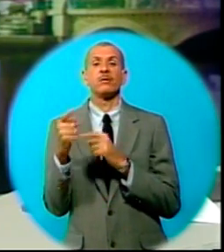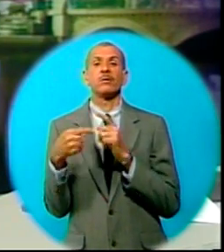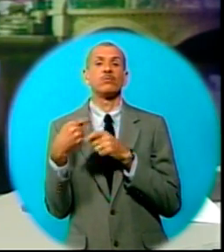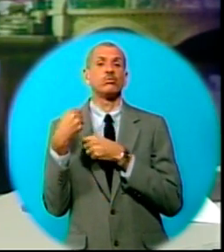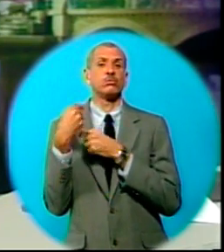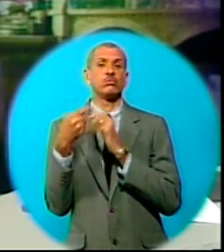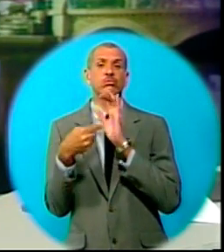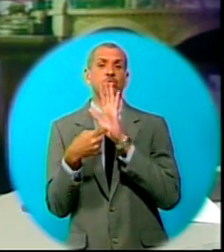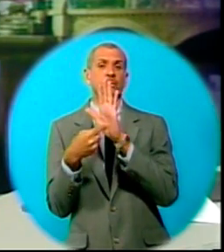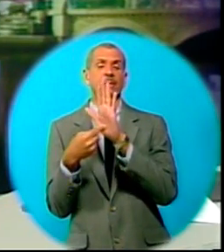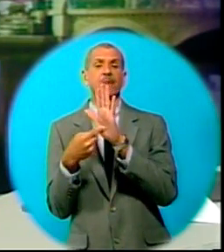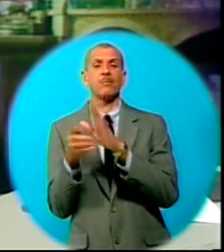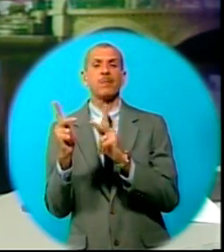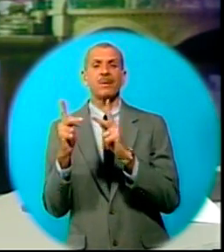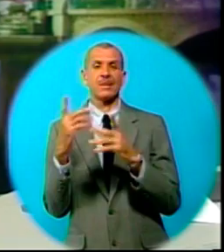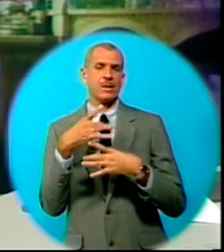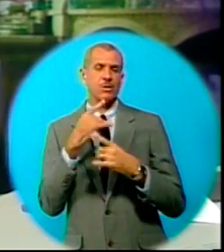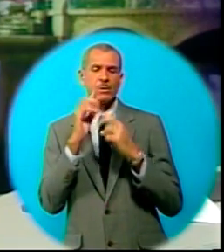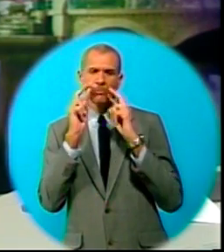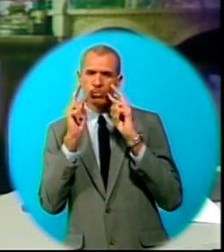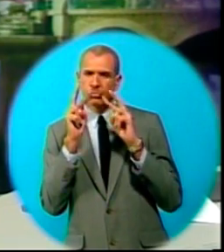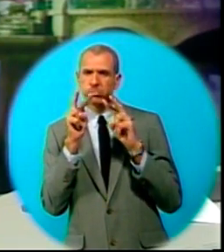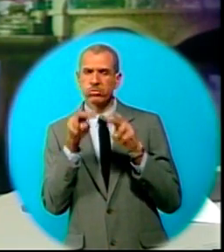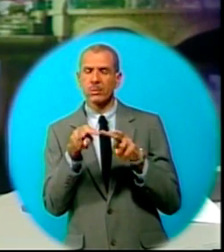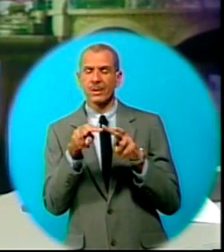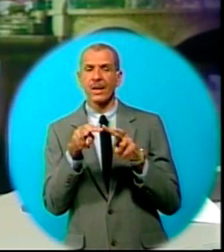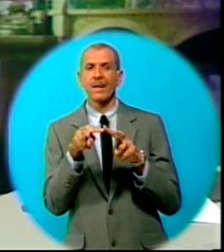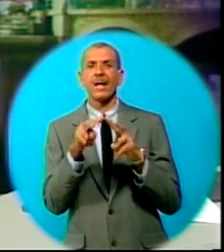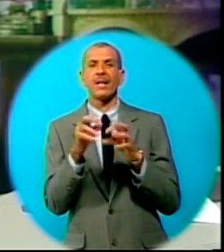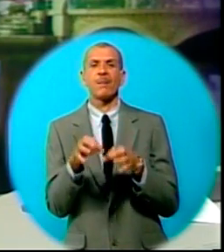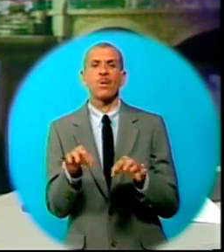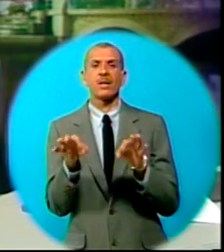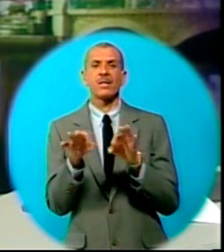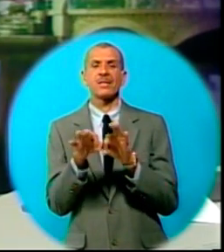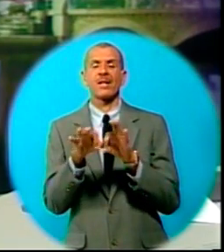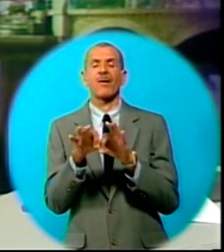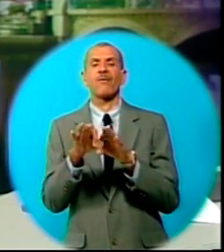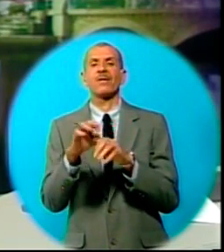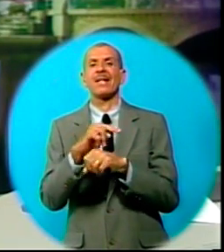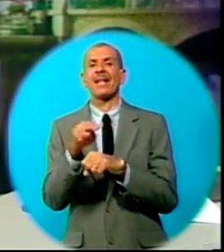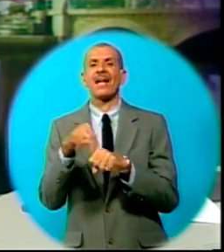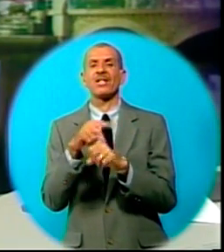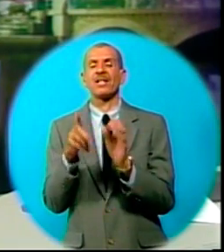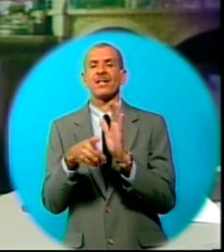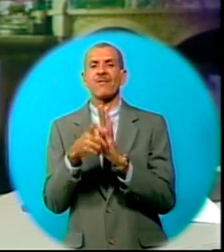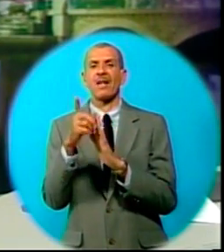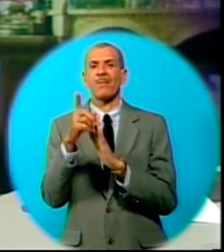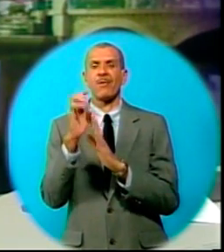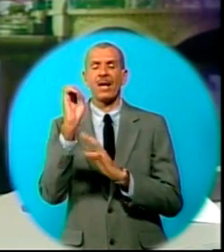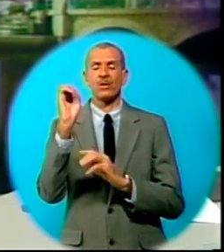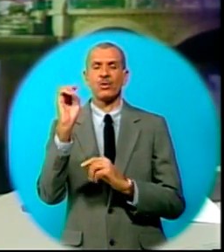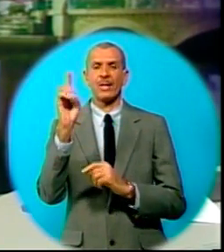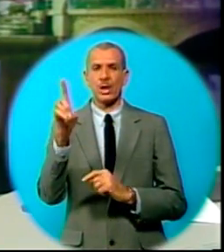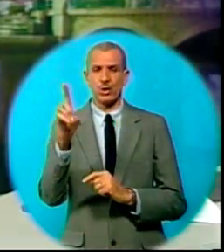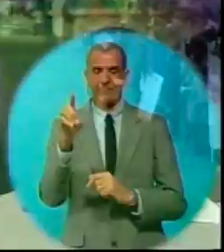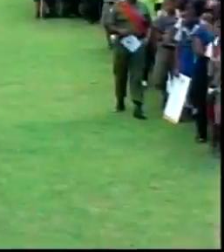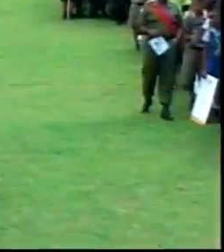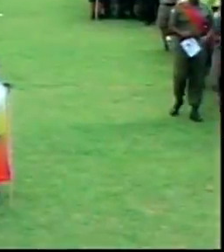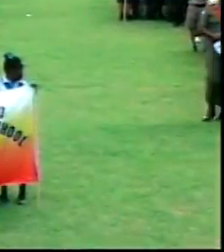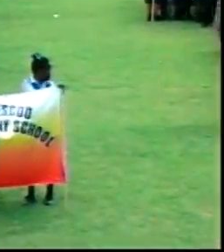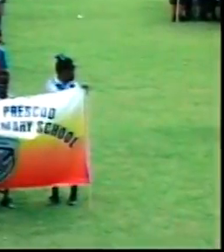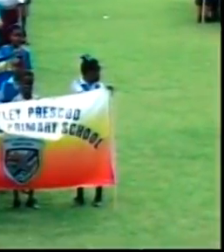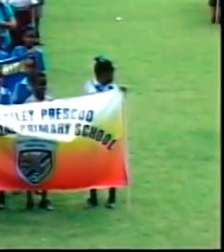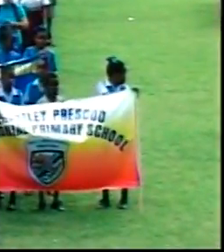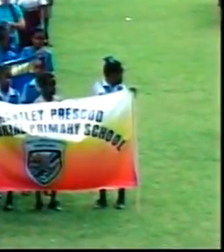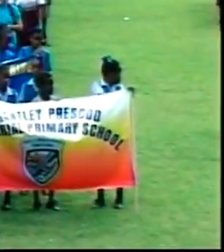public's attention to the important role education plays in personal and national development. It also celebrated the achievements of the